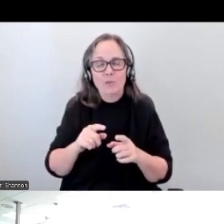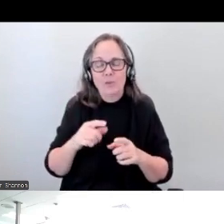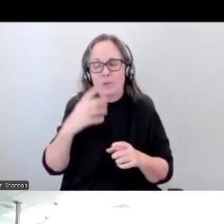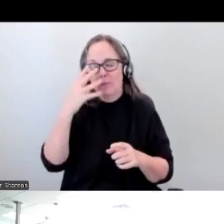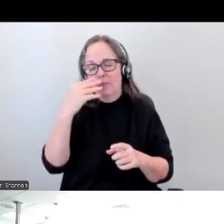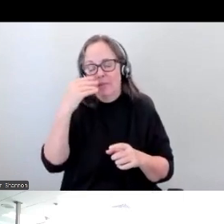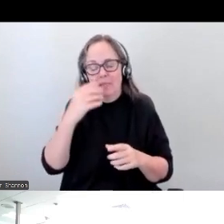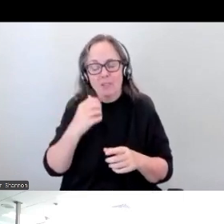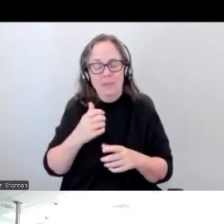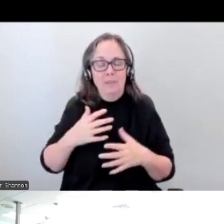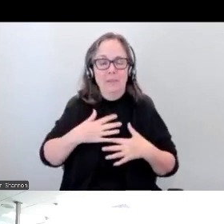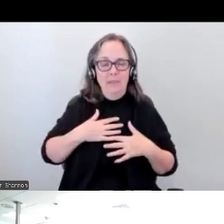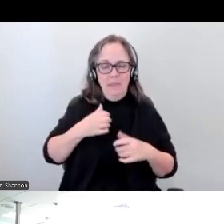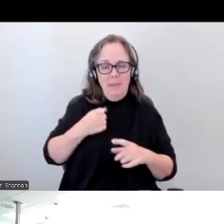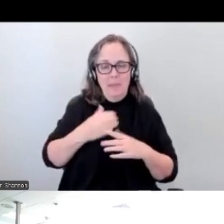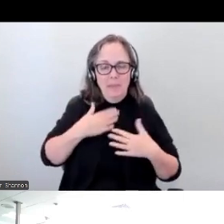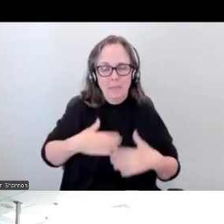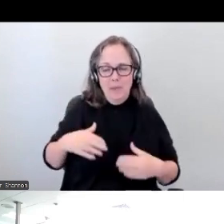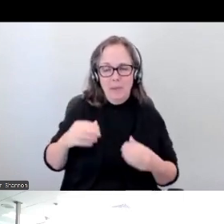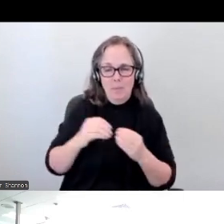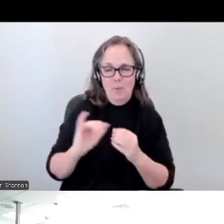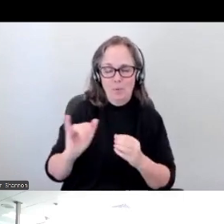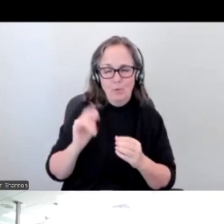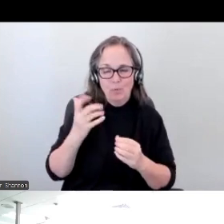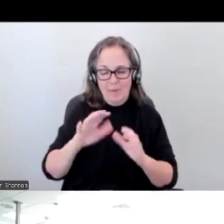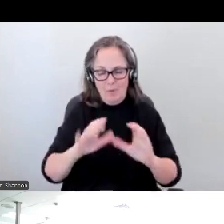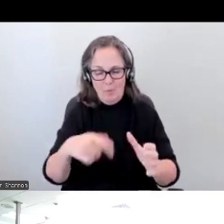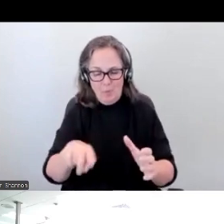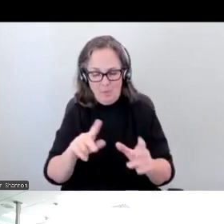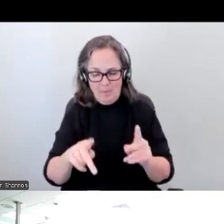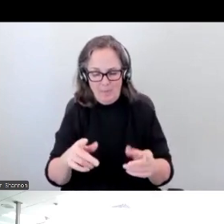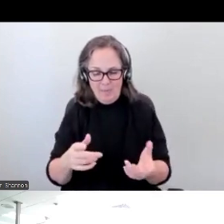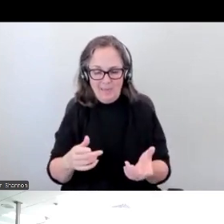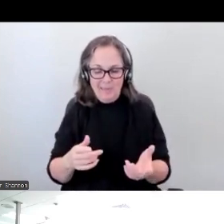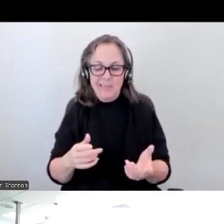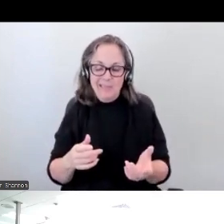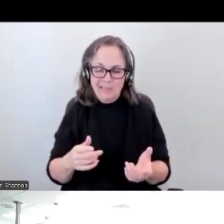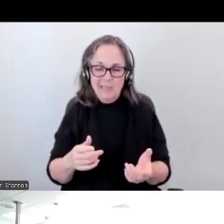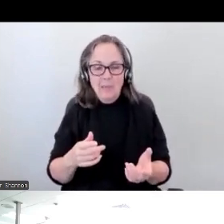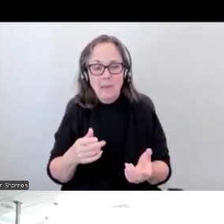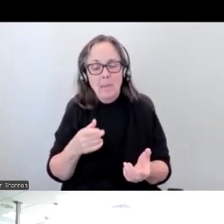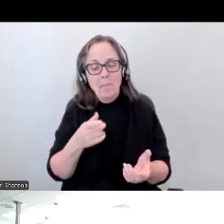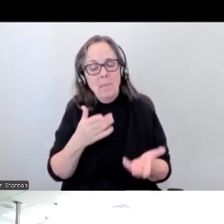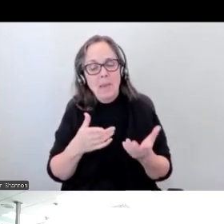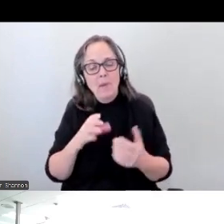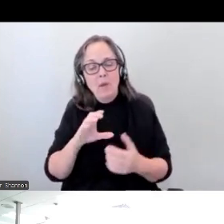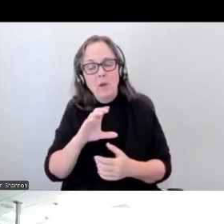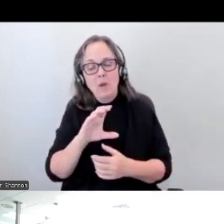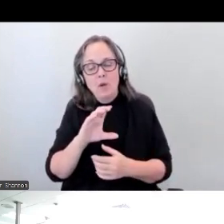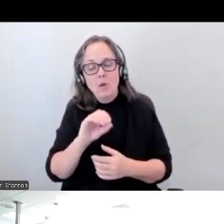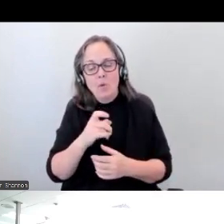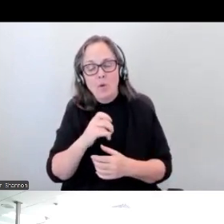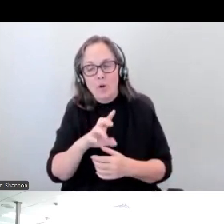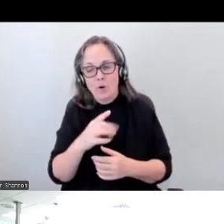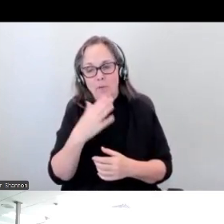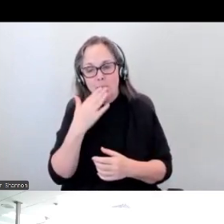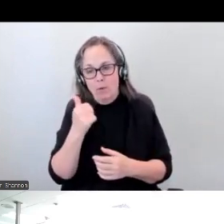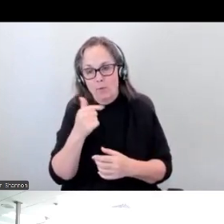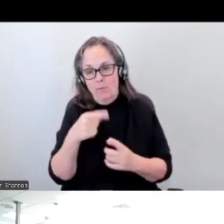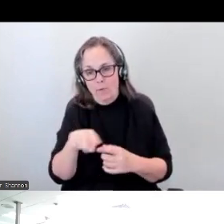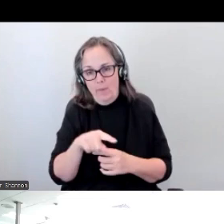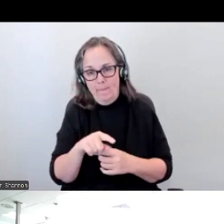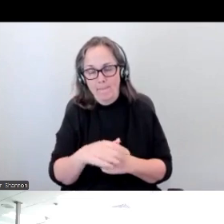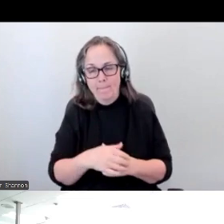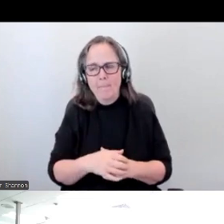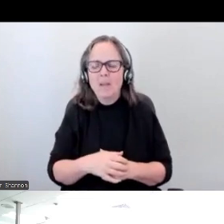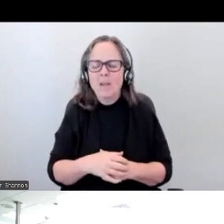of sorts. So this might be a group of patients where, to your previous question, maybe Cologuard is a good option. Um, but